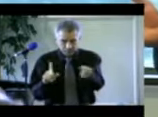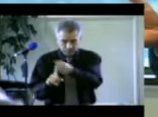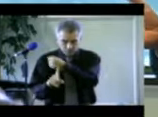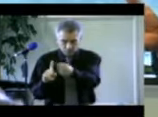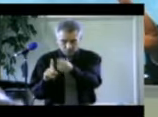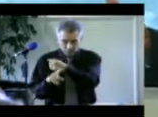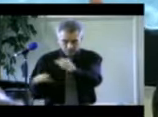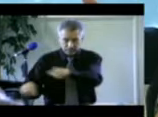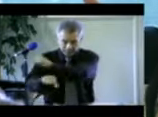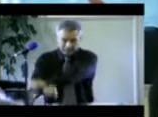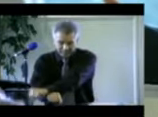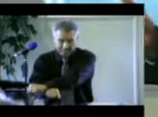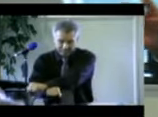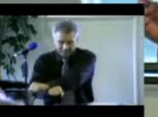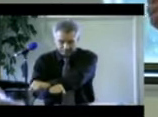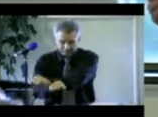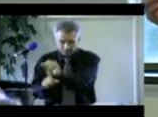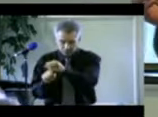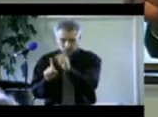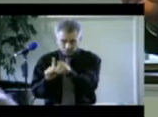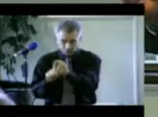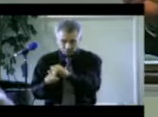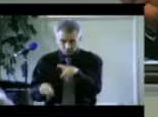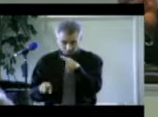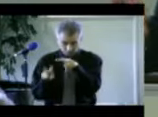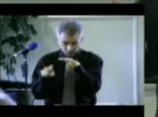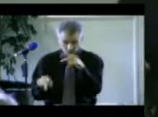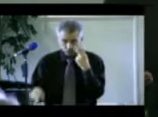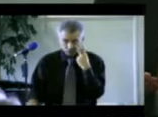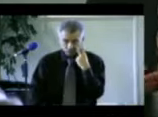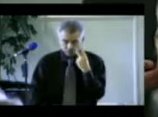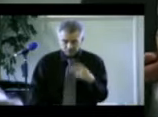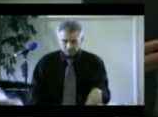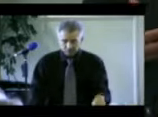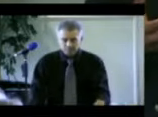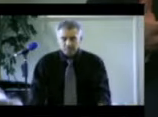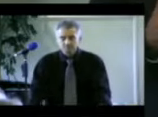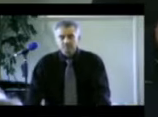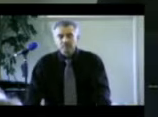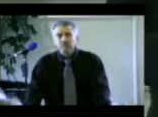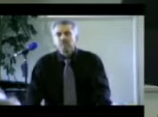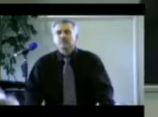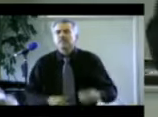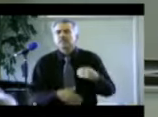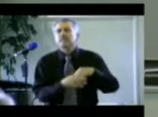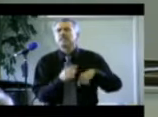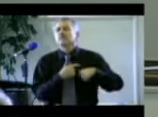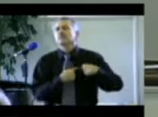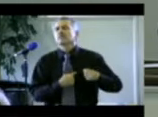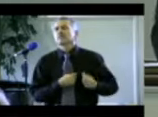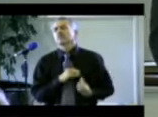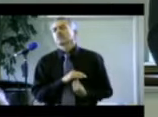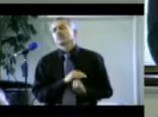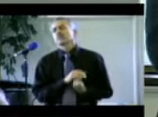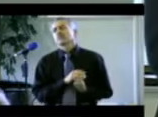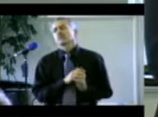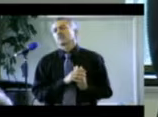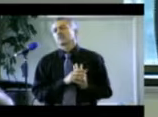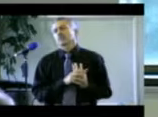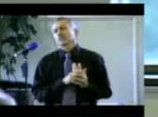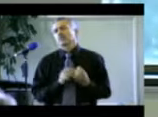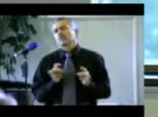fellows. And inside of him grows